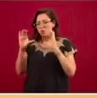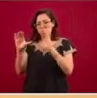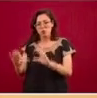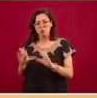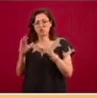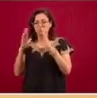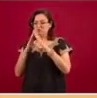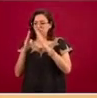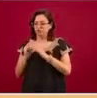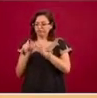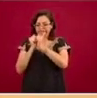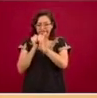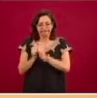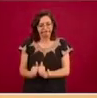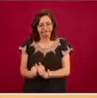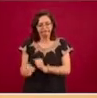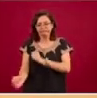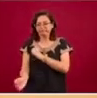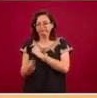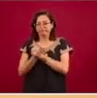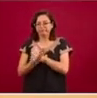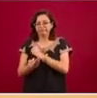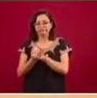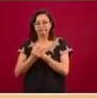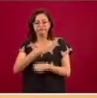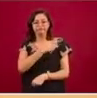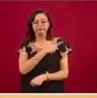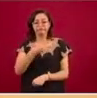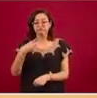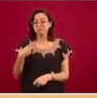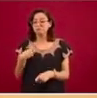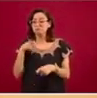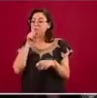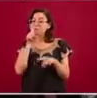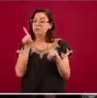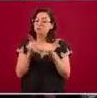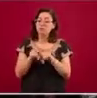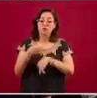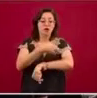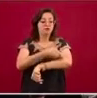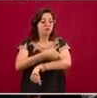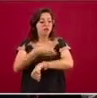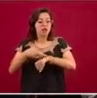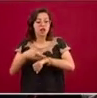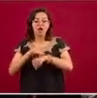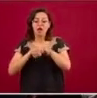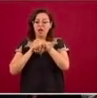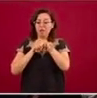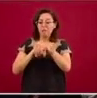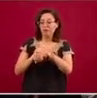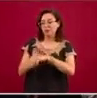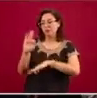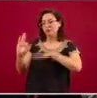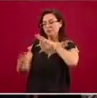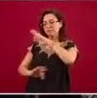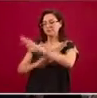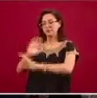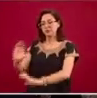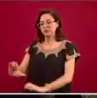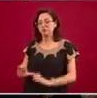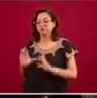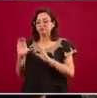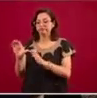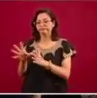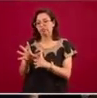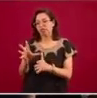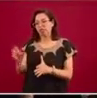old, they are the most vulnerable groups right now, including pregnant women. And those are the groups that have to be taken care of